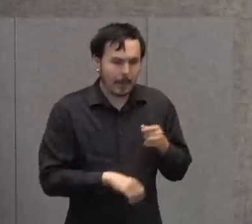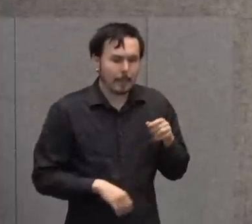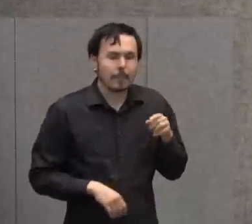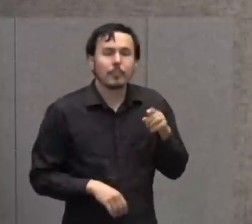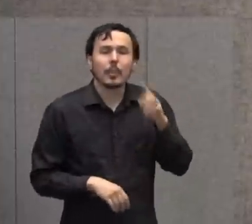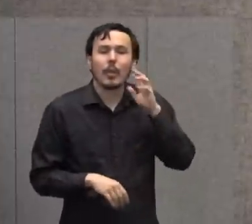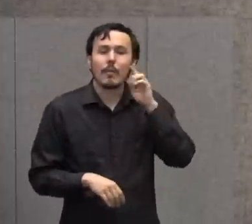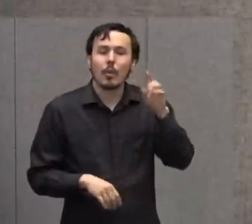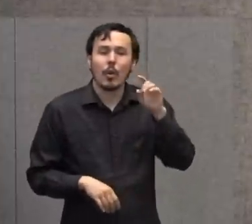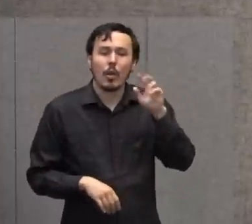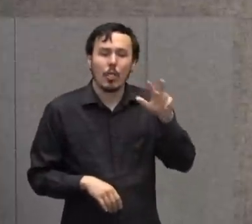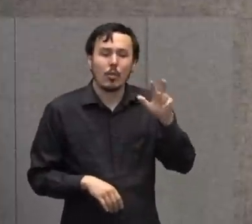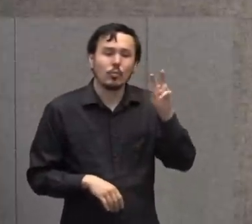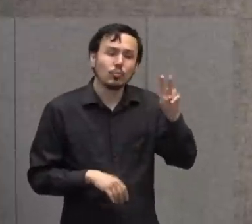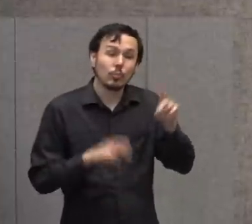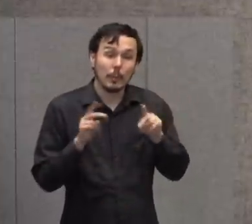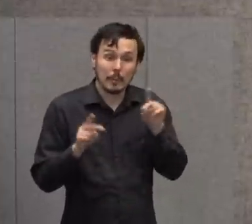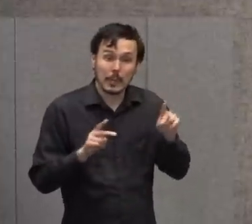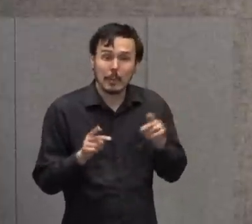is what they were going to have.